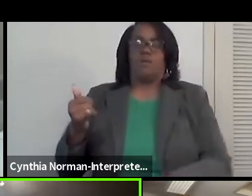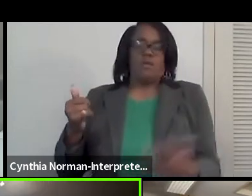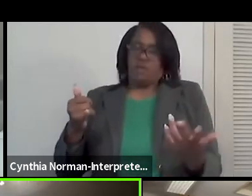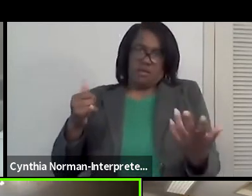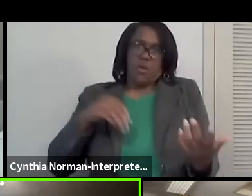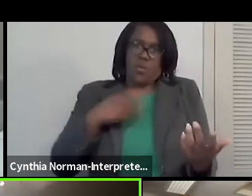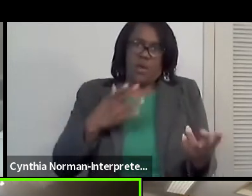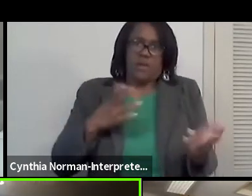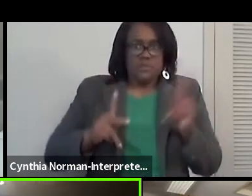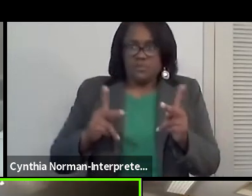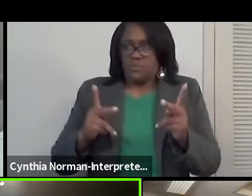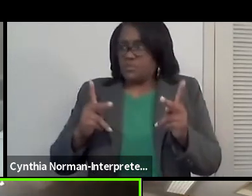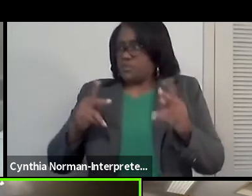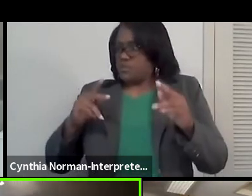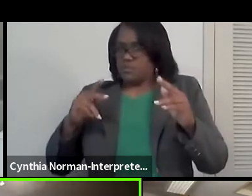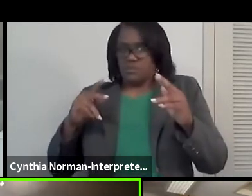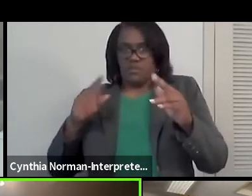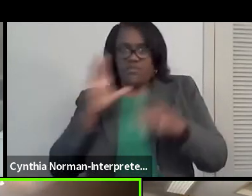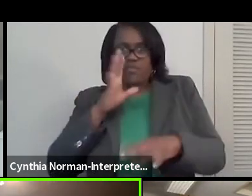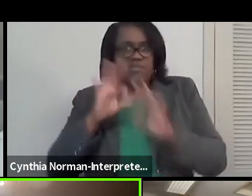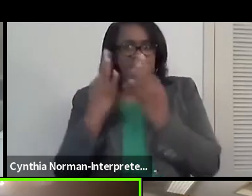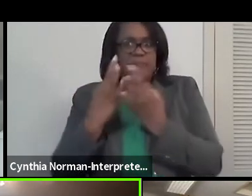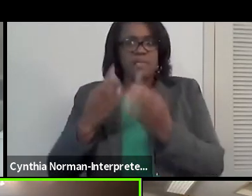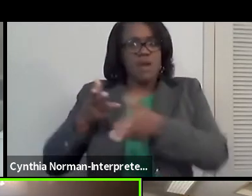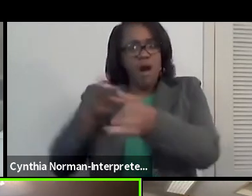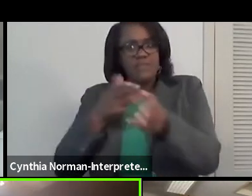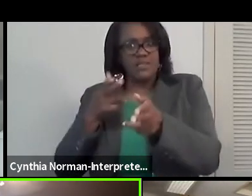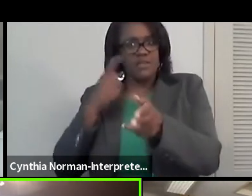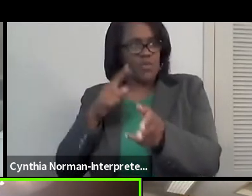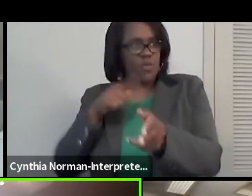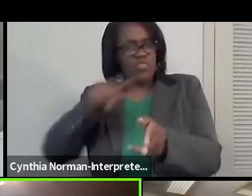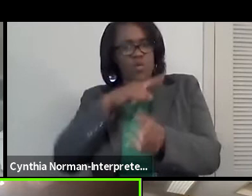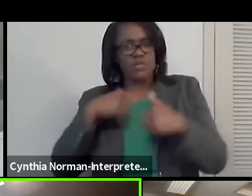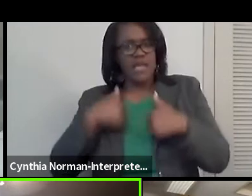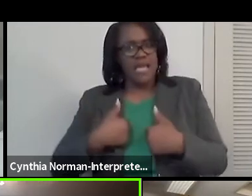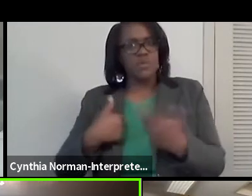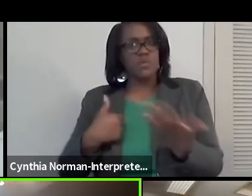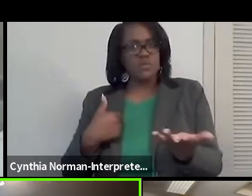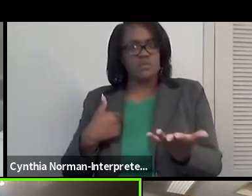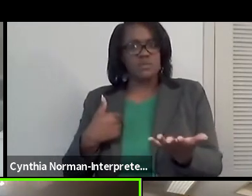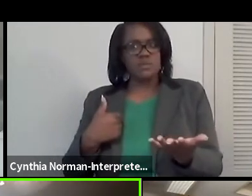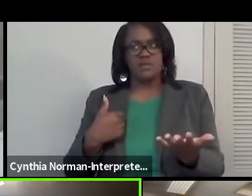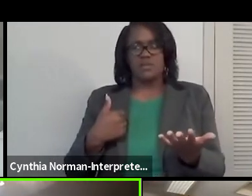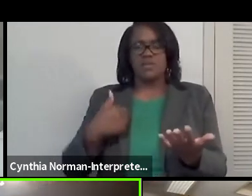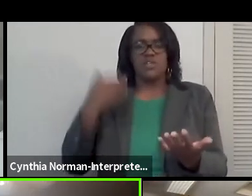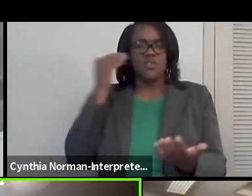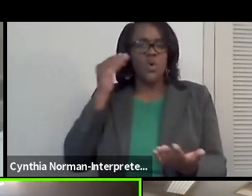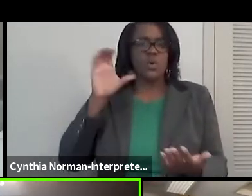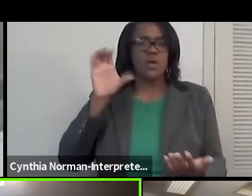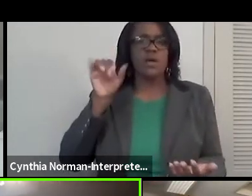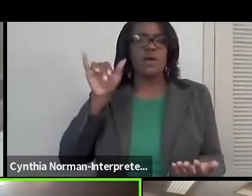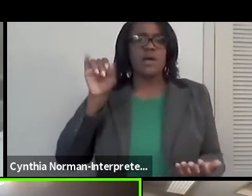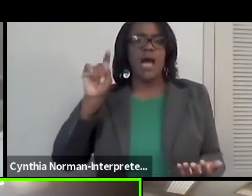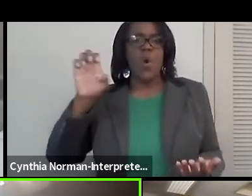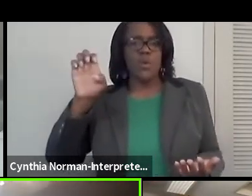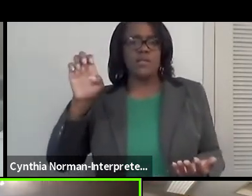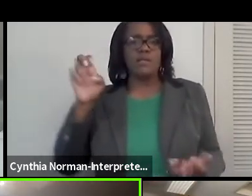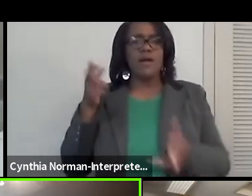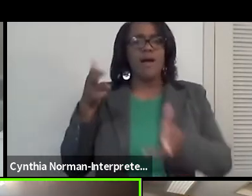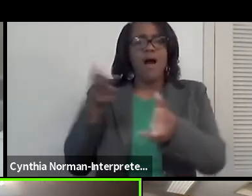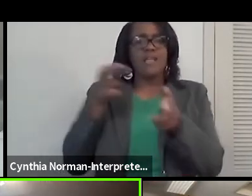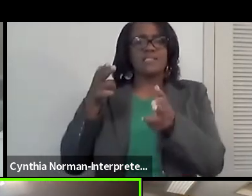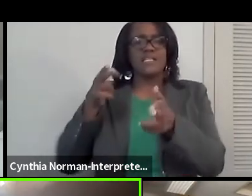that kind of began the culture of what is known today as the coyote hunting derbies, you know, these competitions